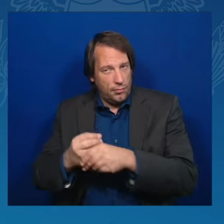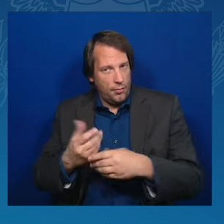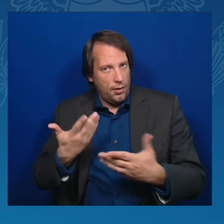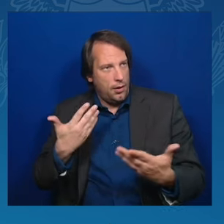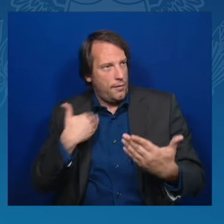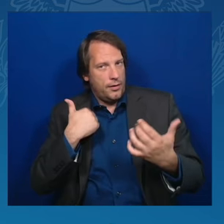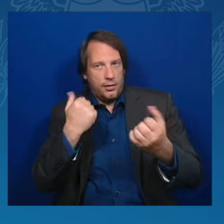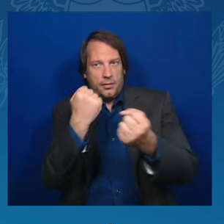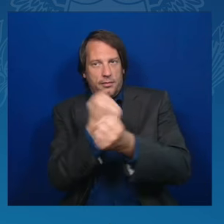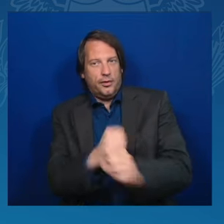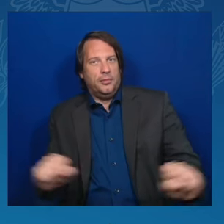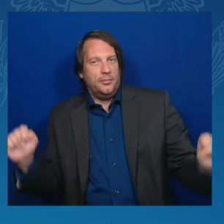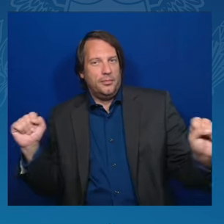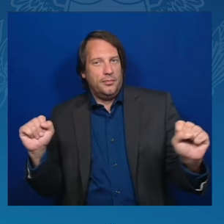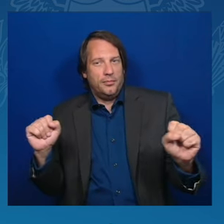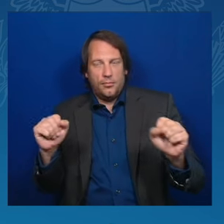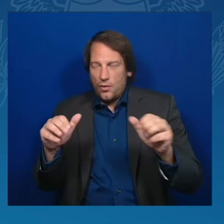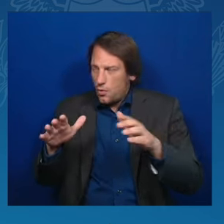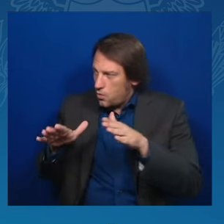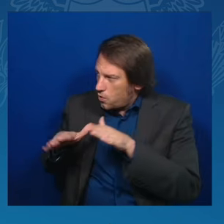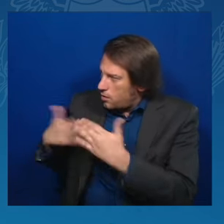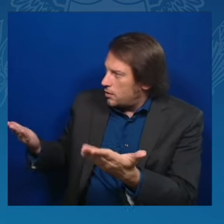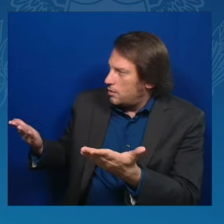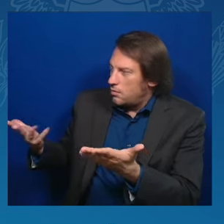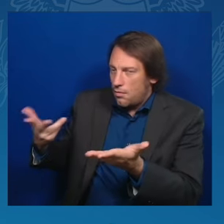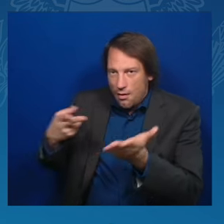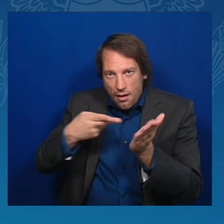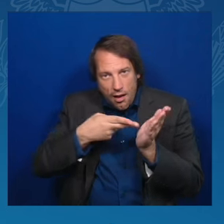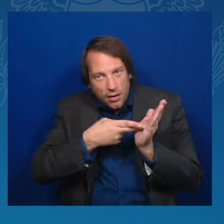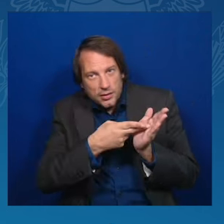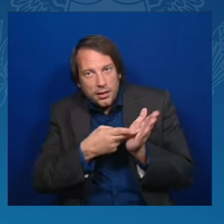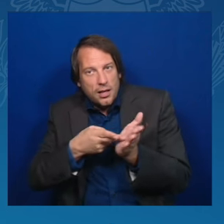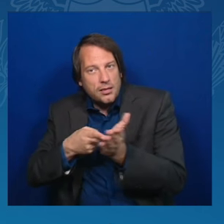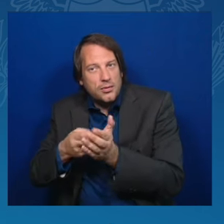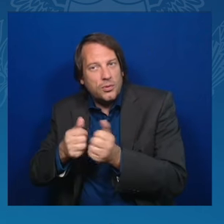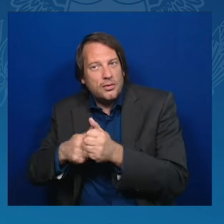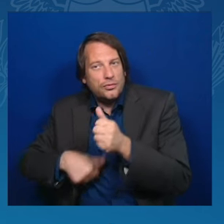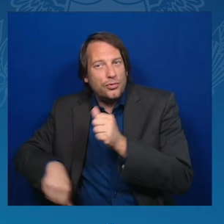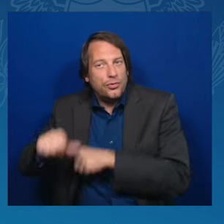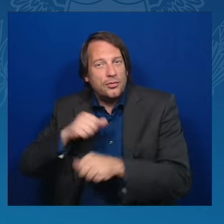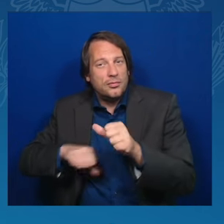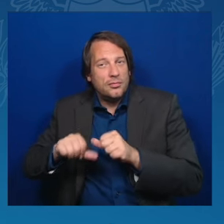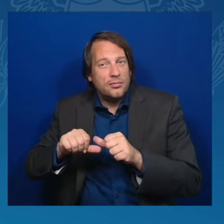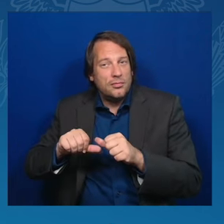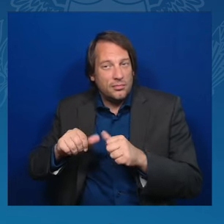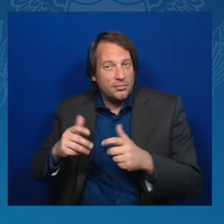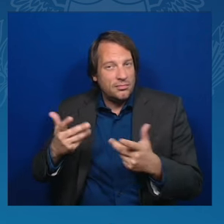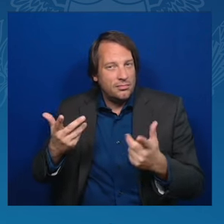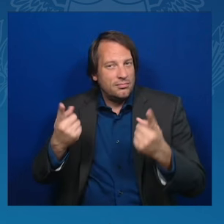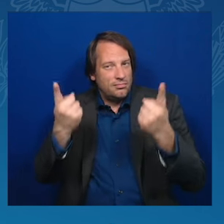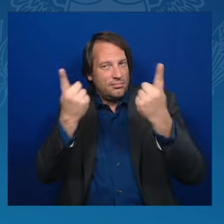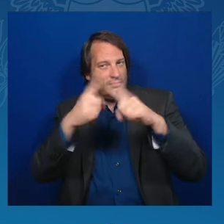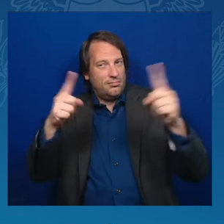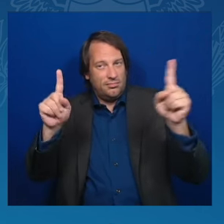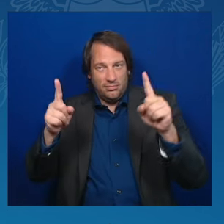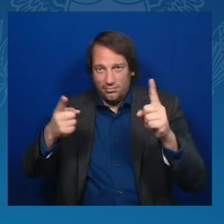people successful in broad and diverse areas, just like yourselves here today, were able